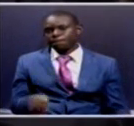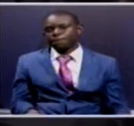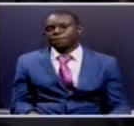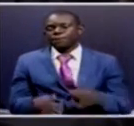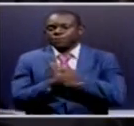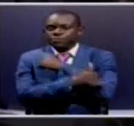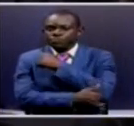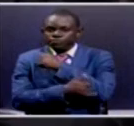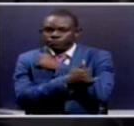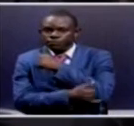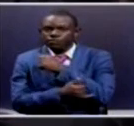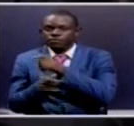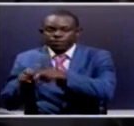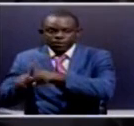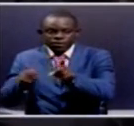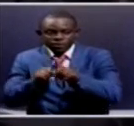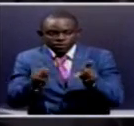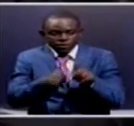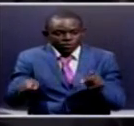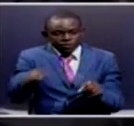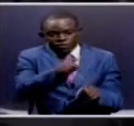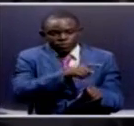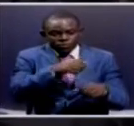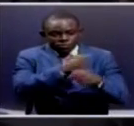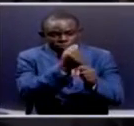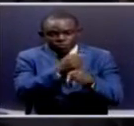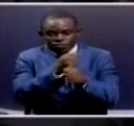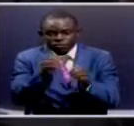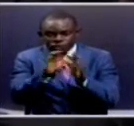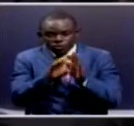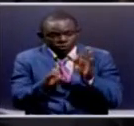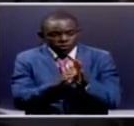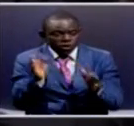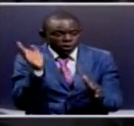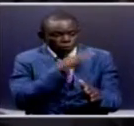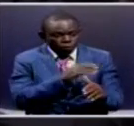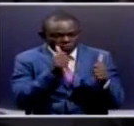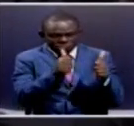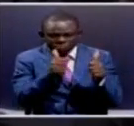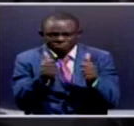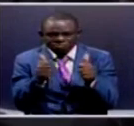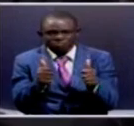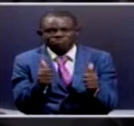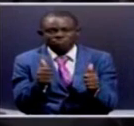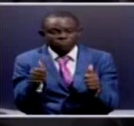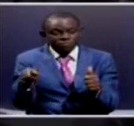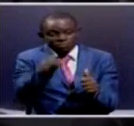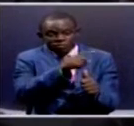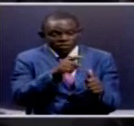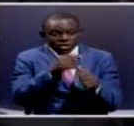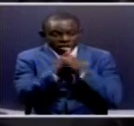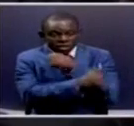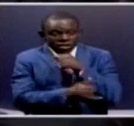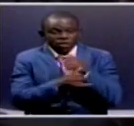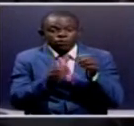formulated constitutions, if you read constitutionalism of many countries, did not bring everybody. It was